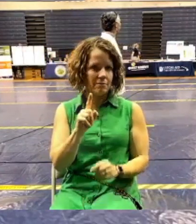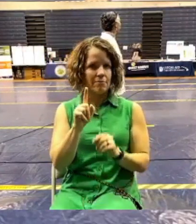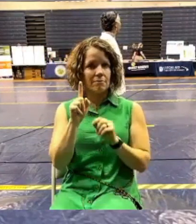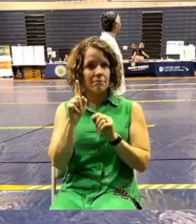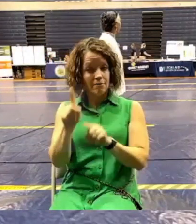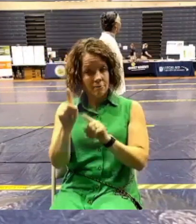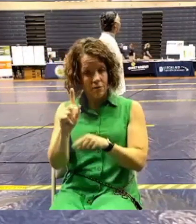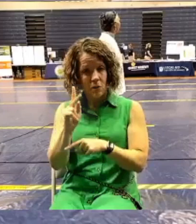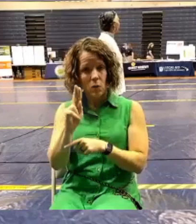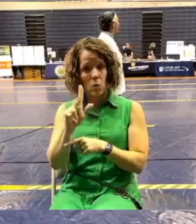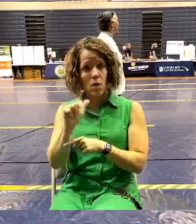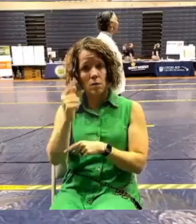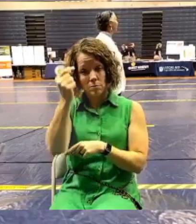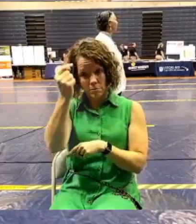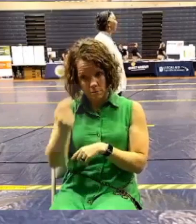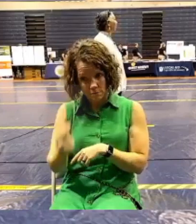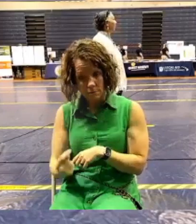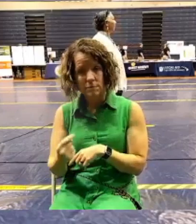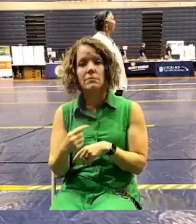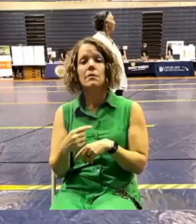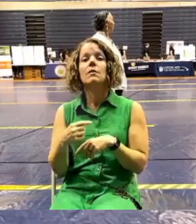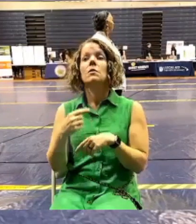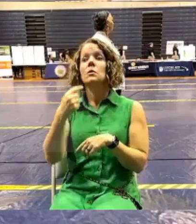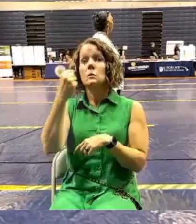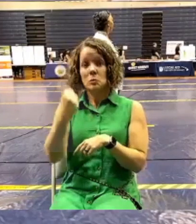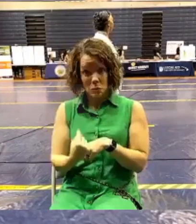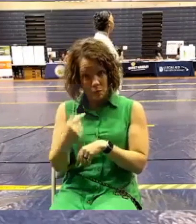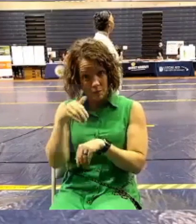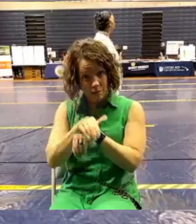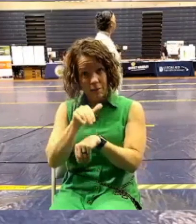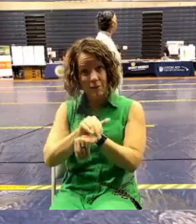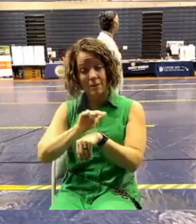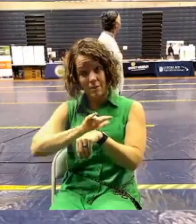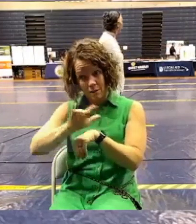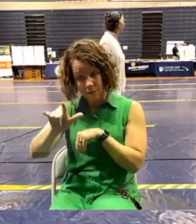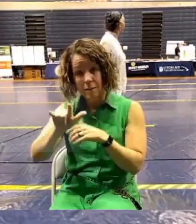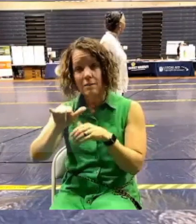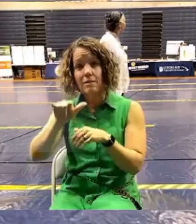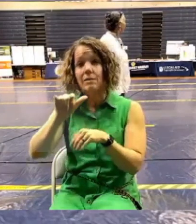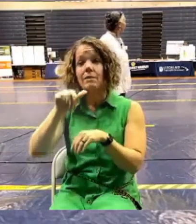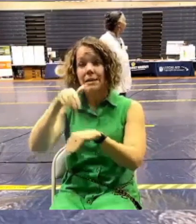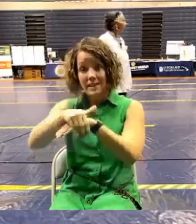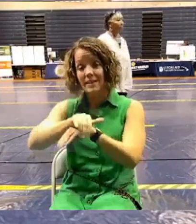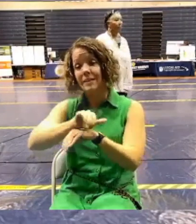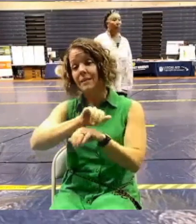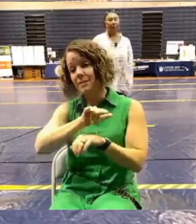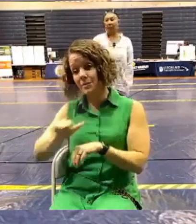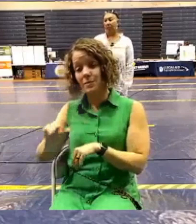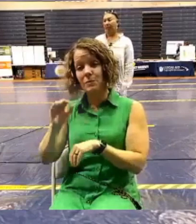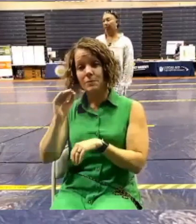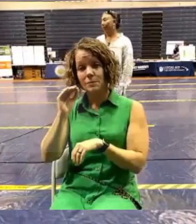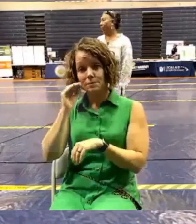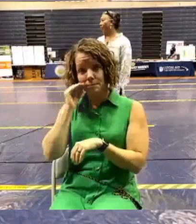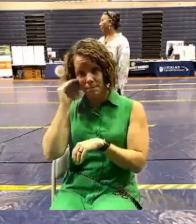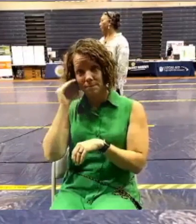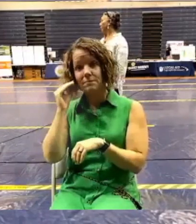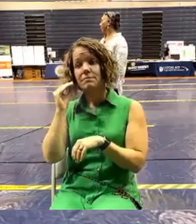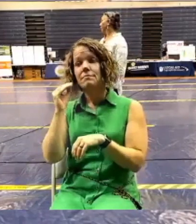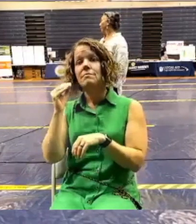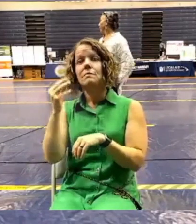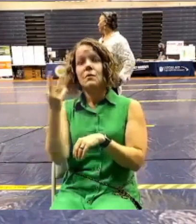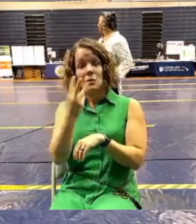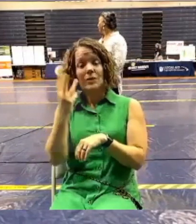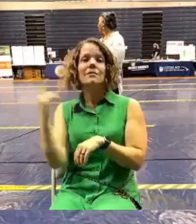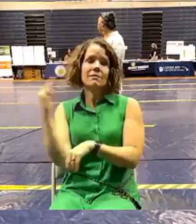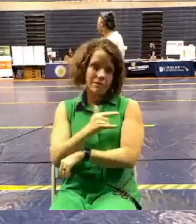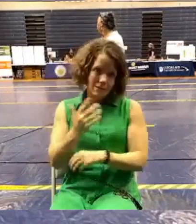home, then they fly back for the Lahaina meeting. They're a State Department head and division head coming here every week. So hold a hand